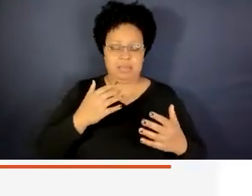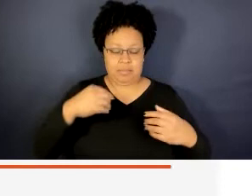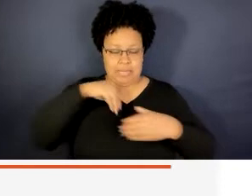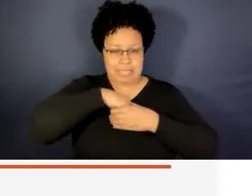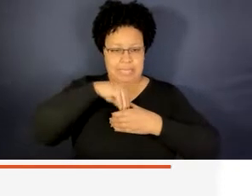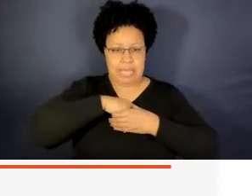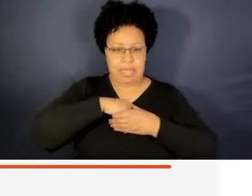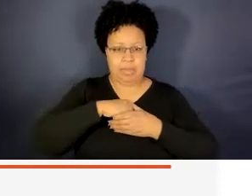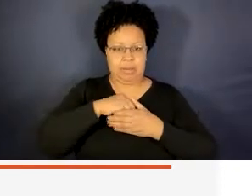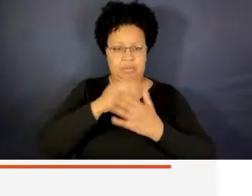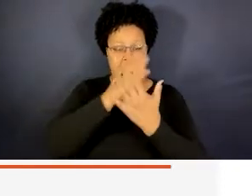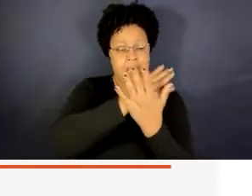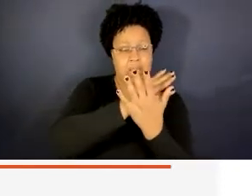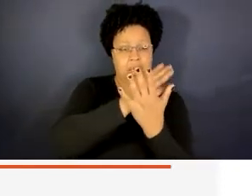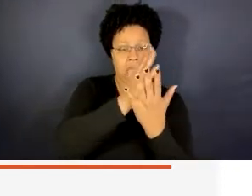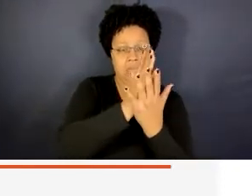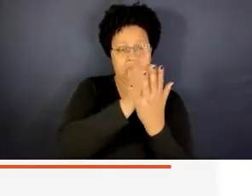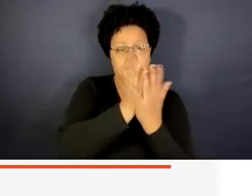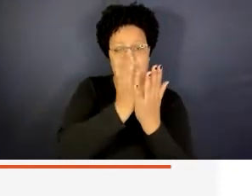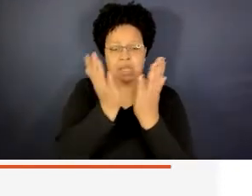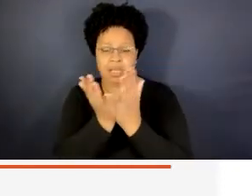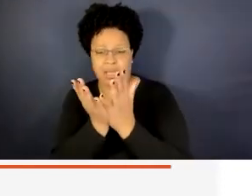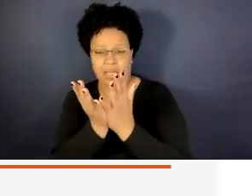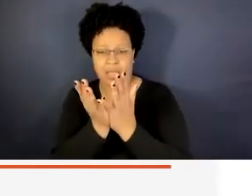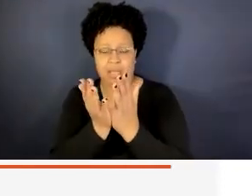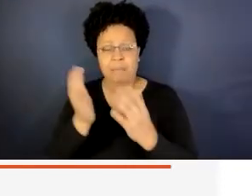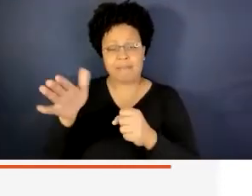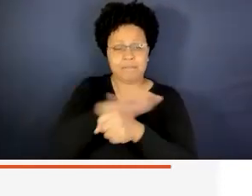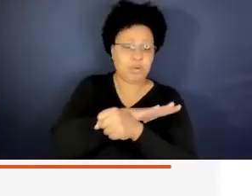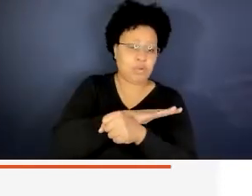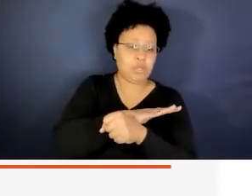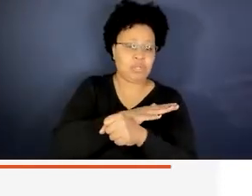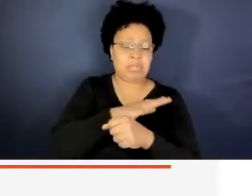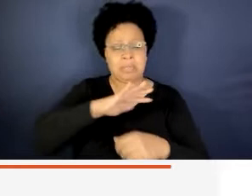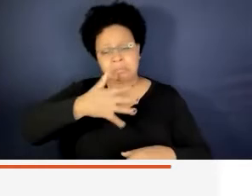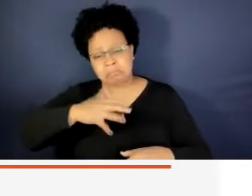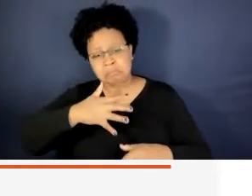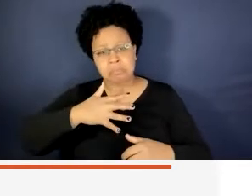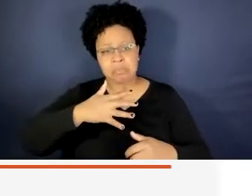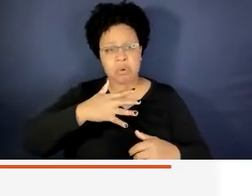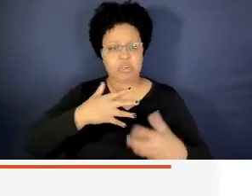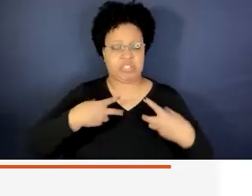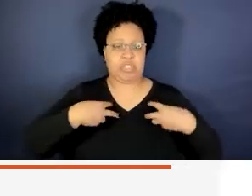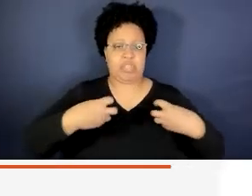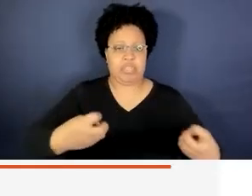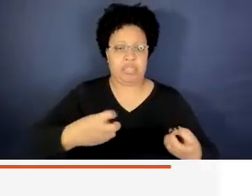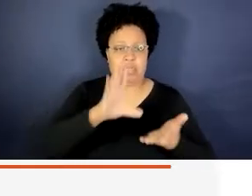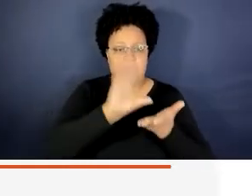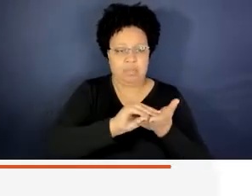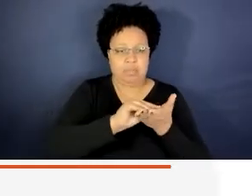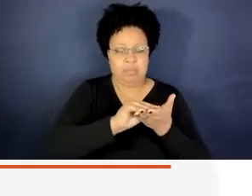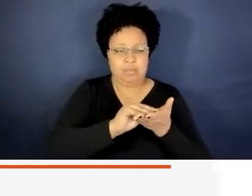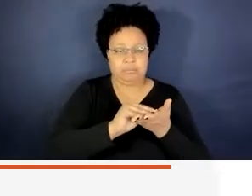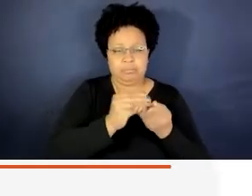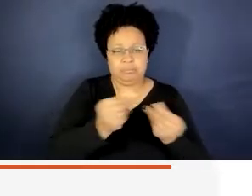Oh my God, do your tank look like this? You're totally empty. What we need to be doing is making sure that our tank look like this. So